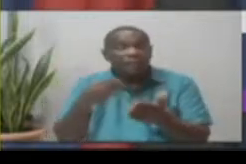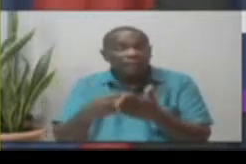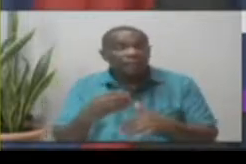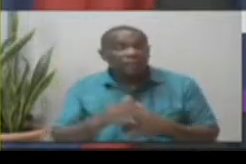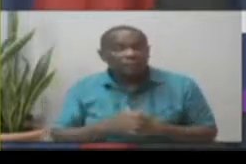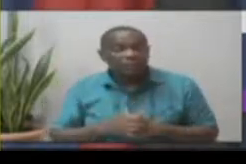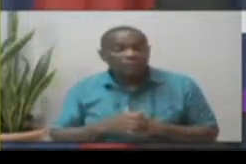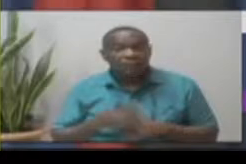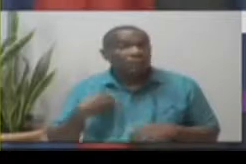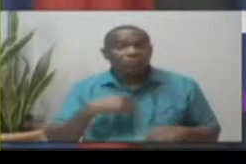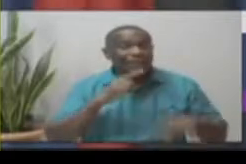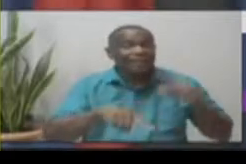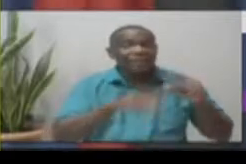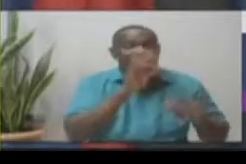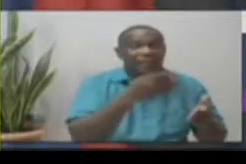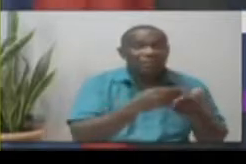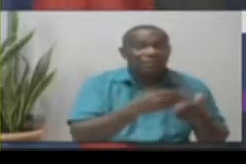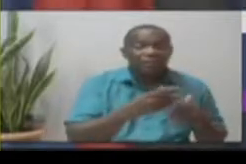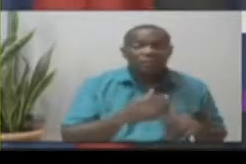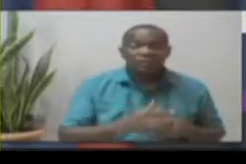And of course,